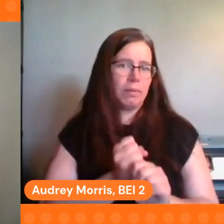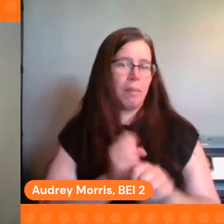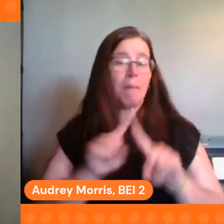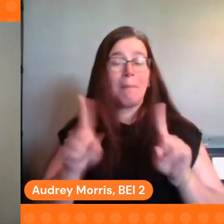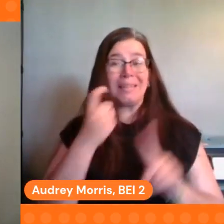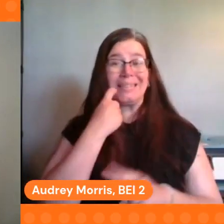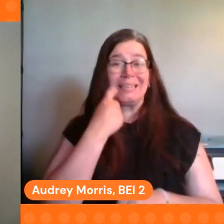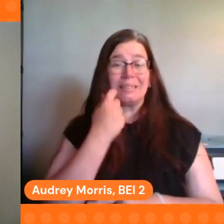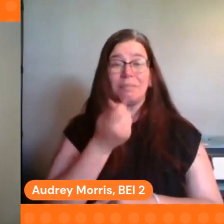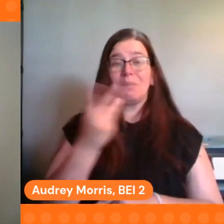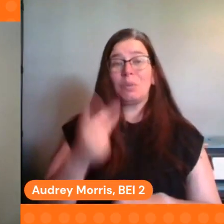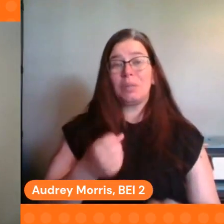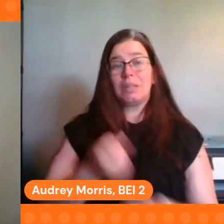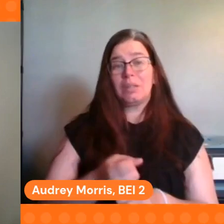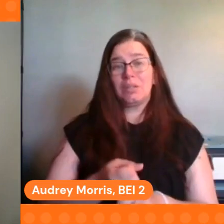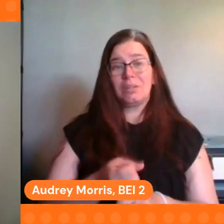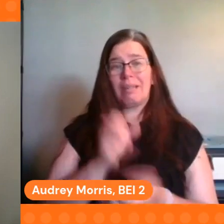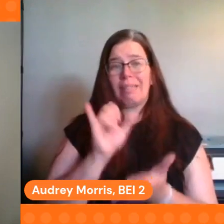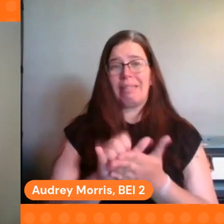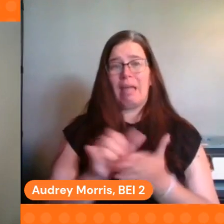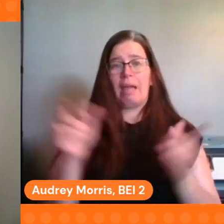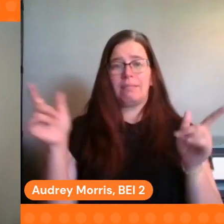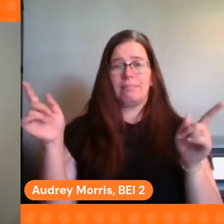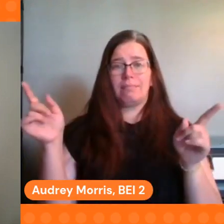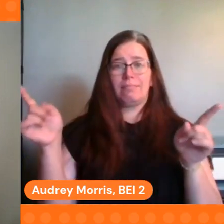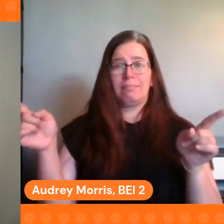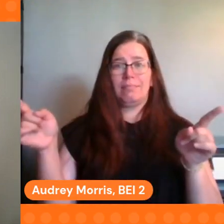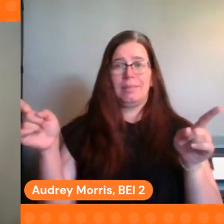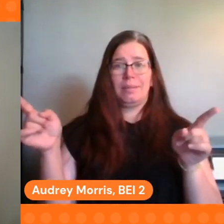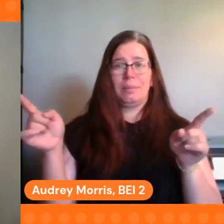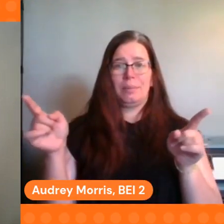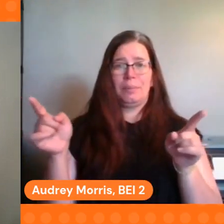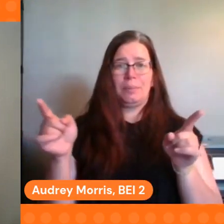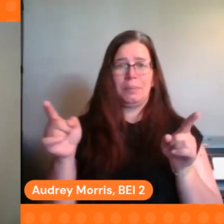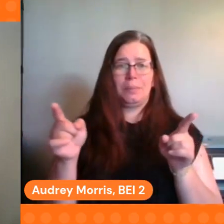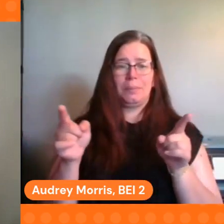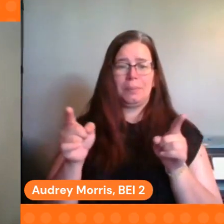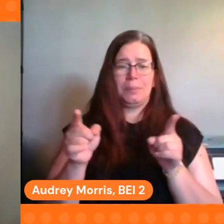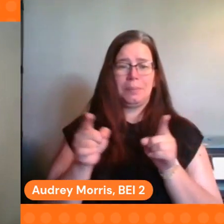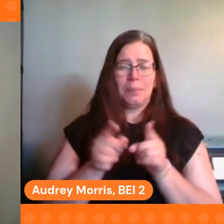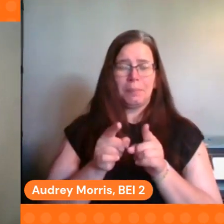years, that the gap is getting smaller. Like we are seeing machines